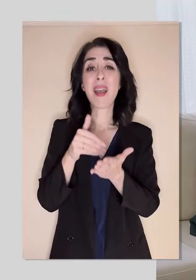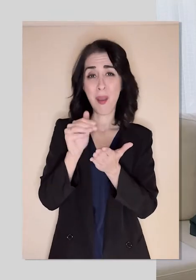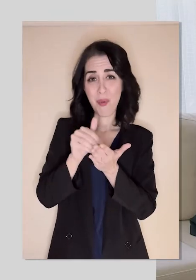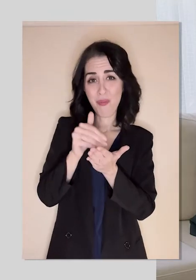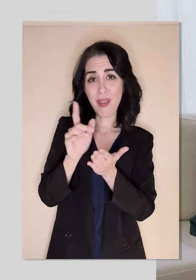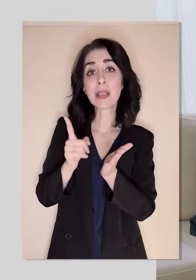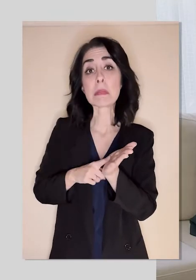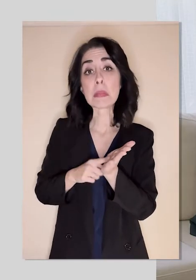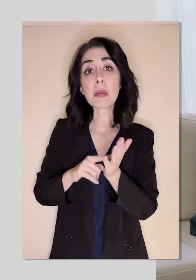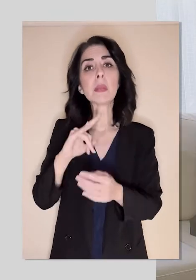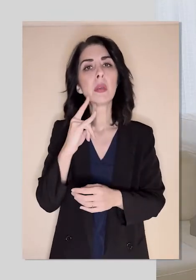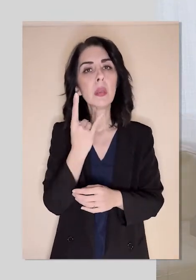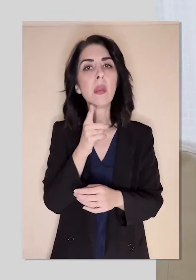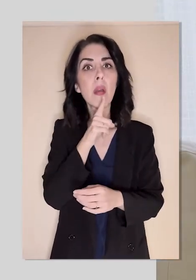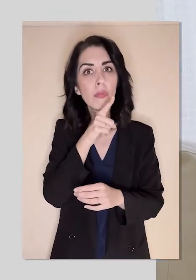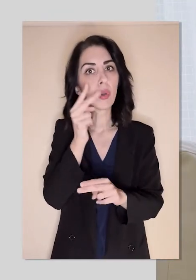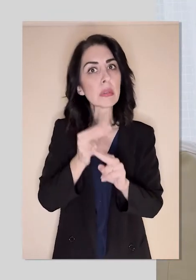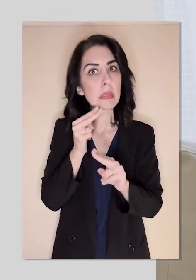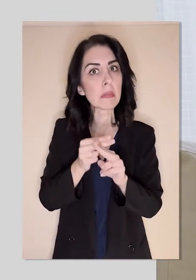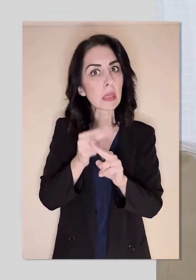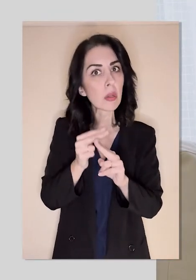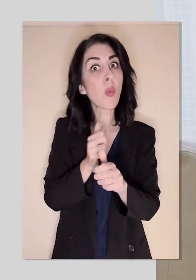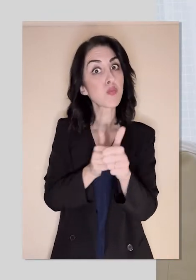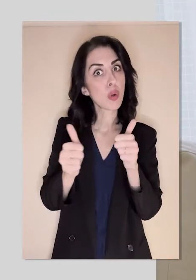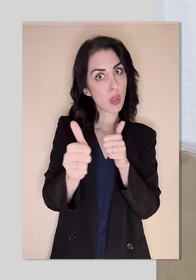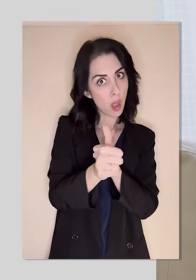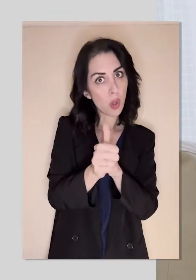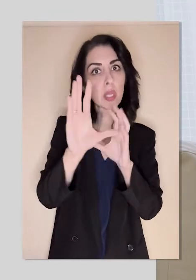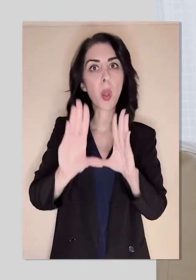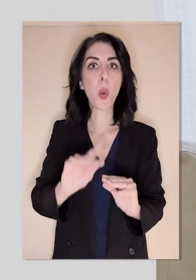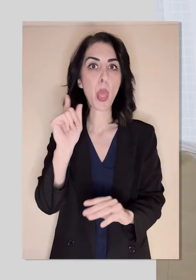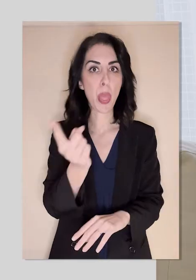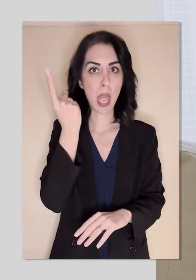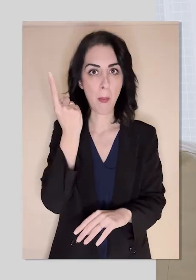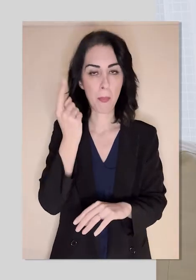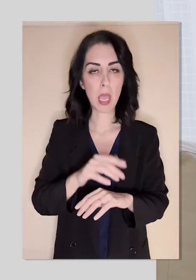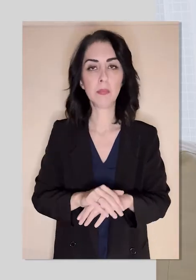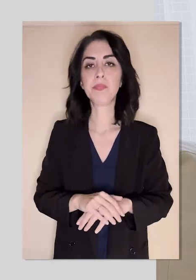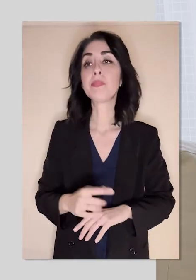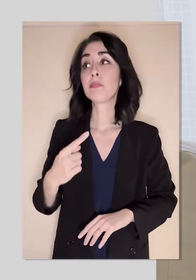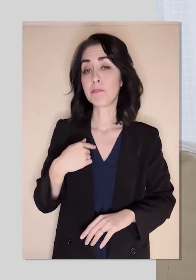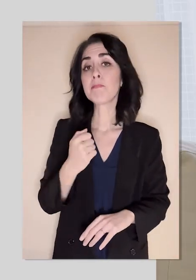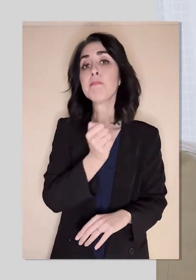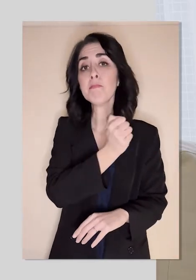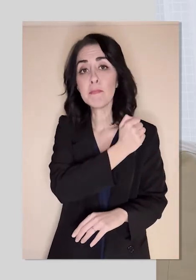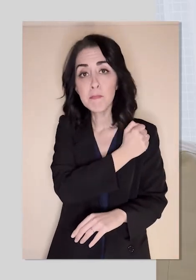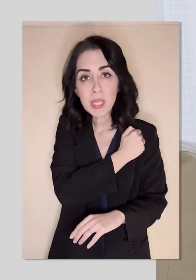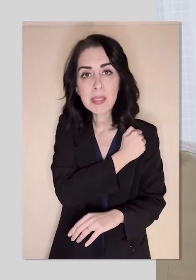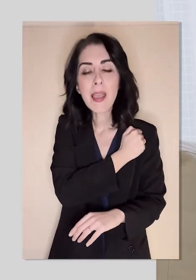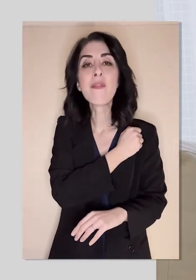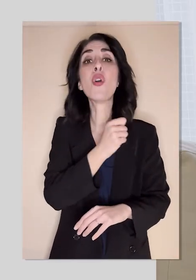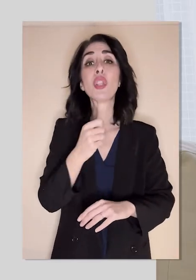a first-line treatment? I think in every case, they should be a first-line treatment. They're not